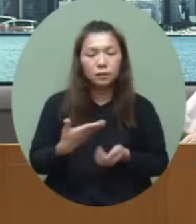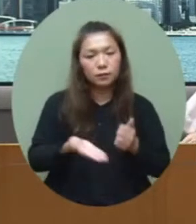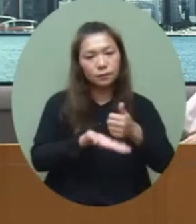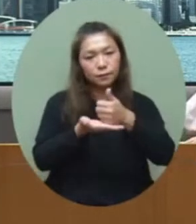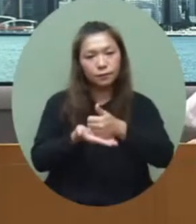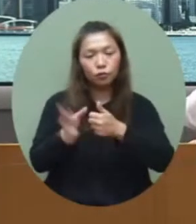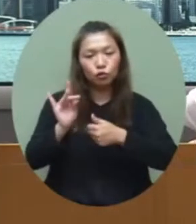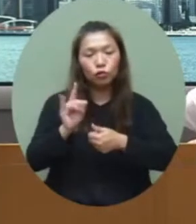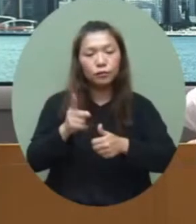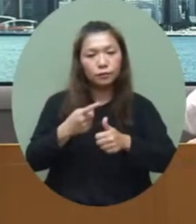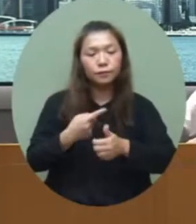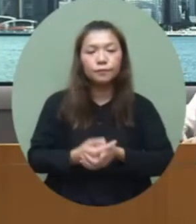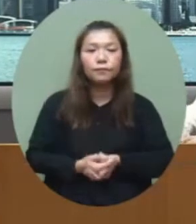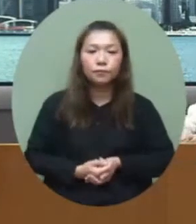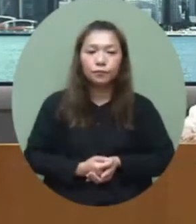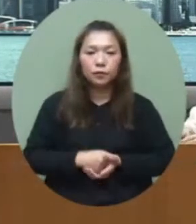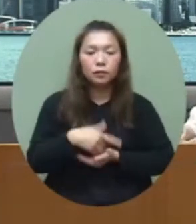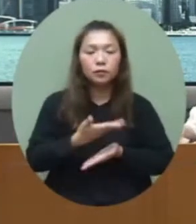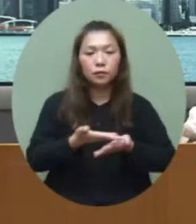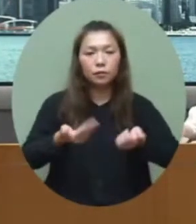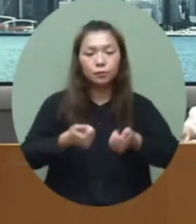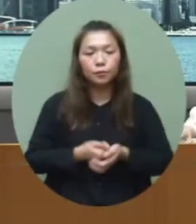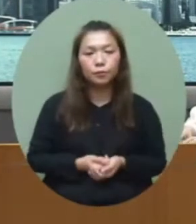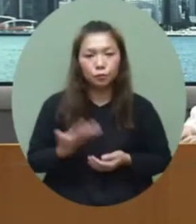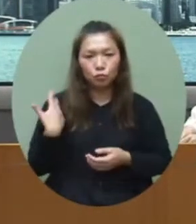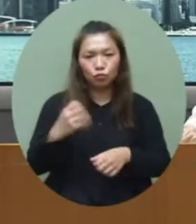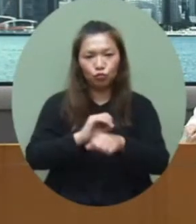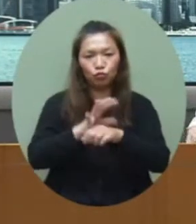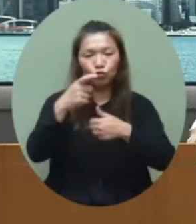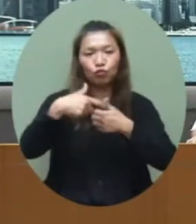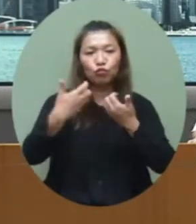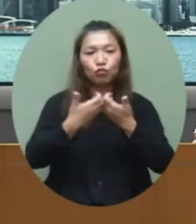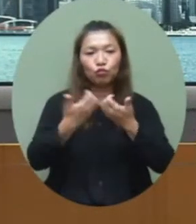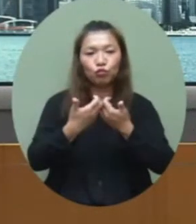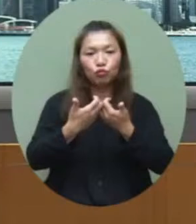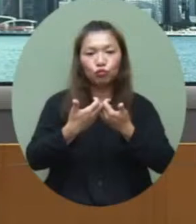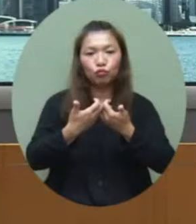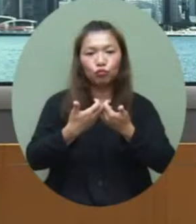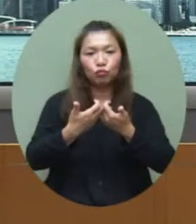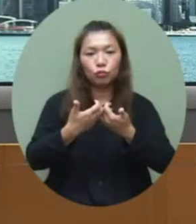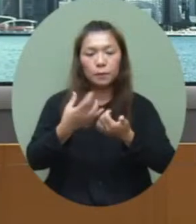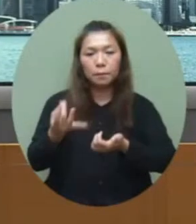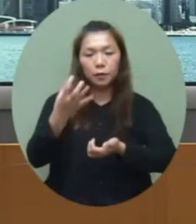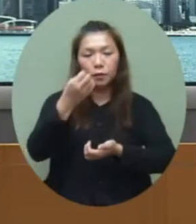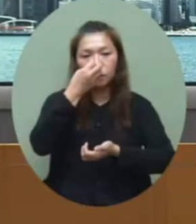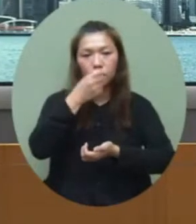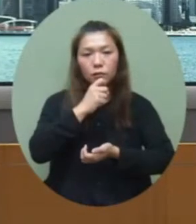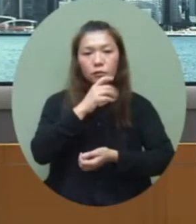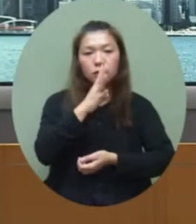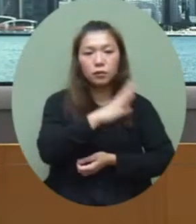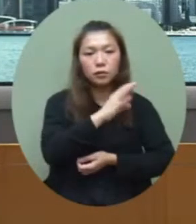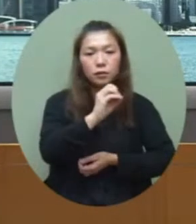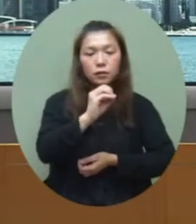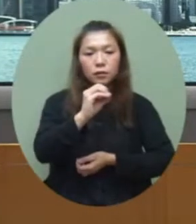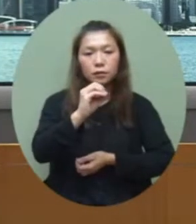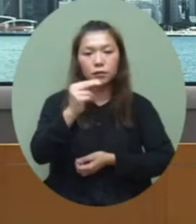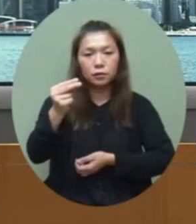situation and HA situation. Dr. Zhang, good afternoon. We recorded